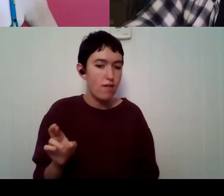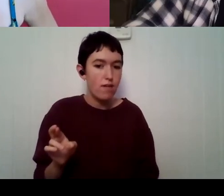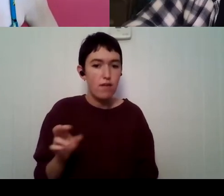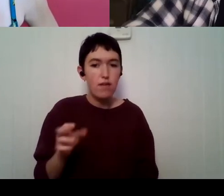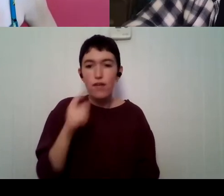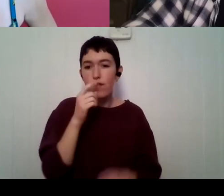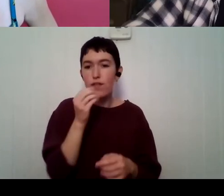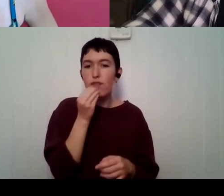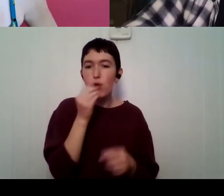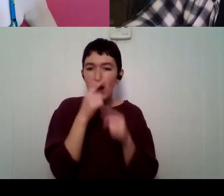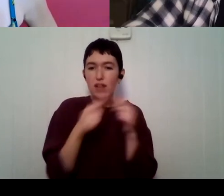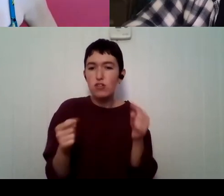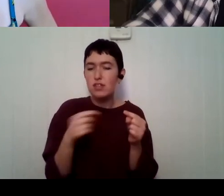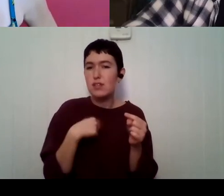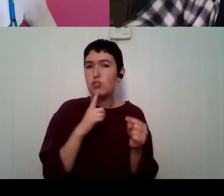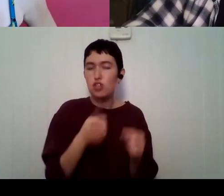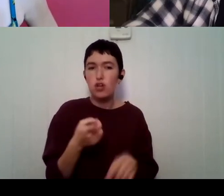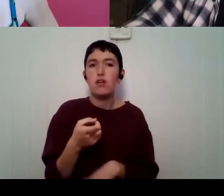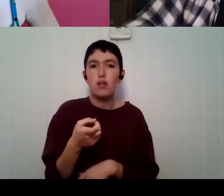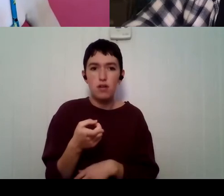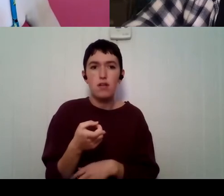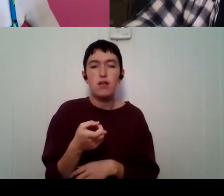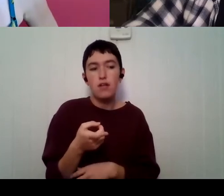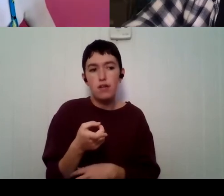allergies, I'm sure, but